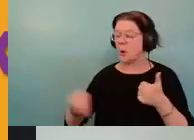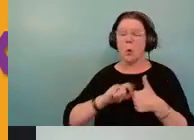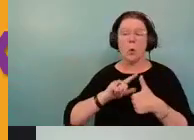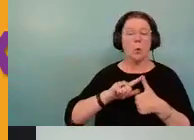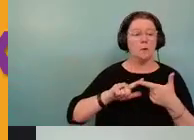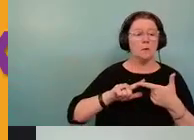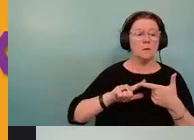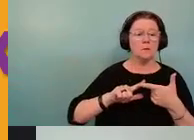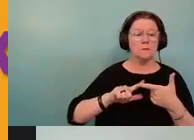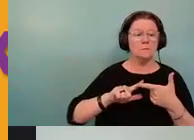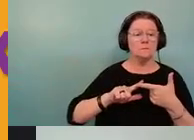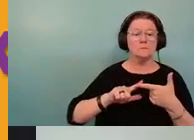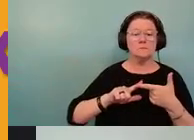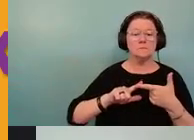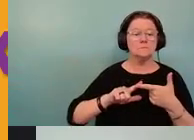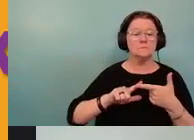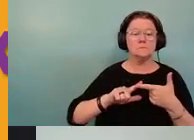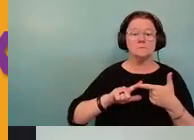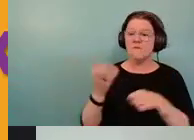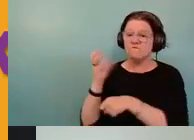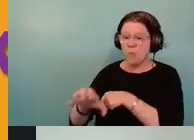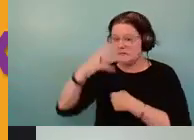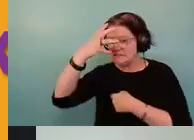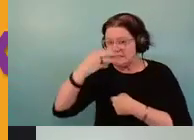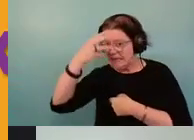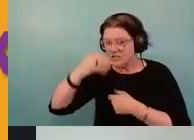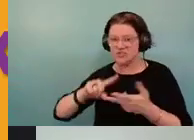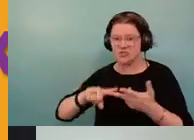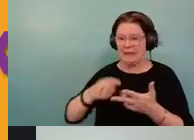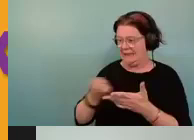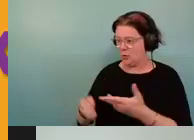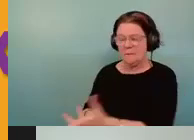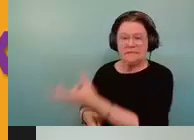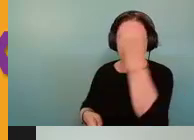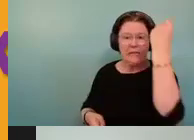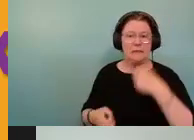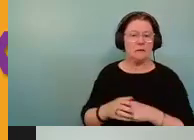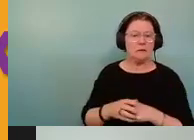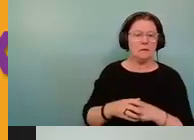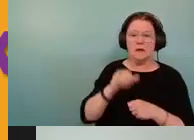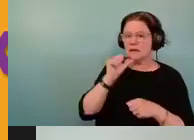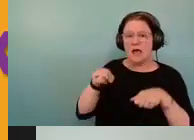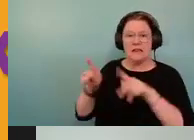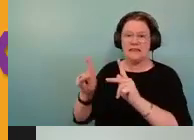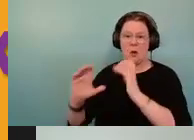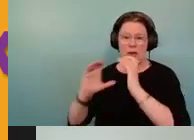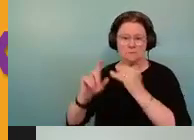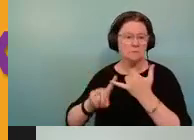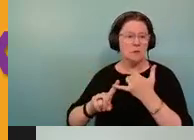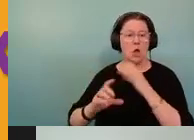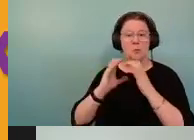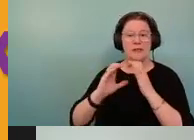misusing medication, sedation, taking needed equipment away, denying access, refusing to use communication